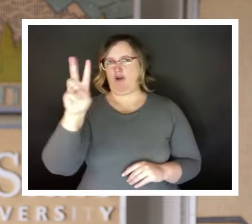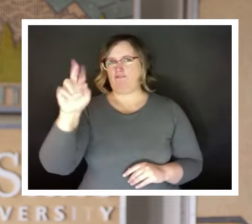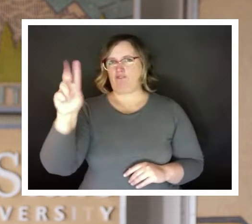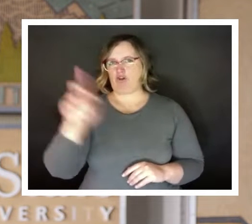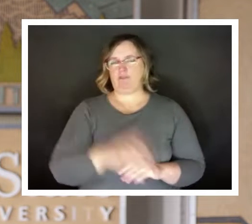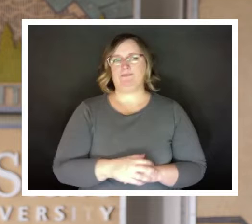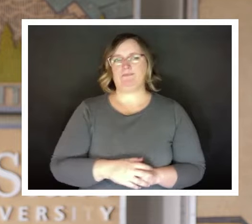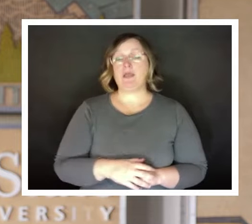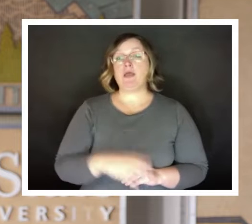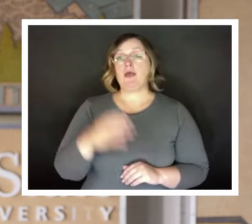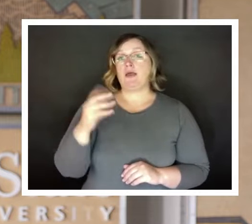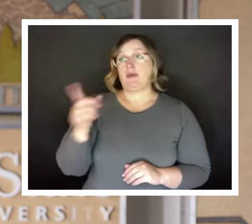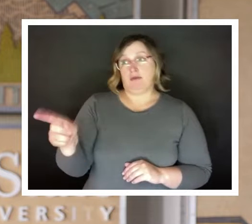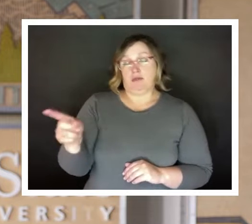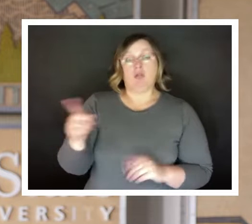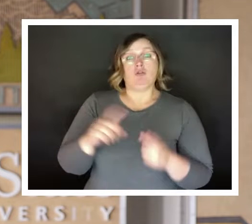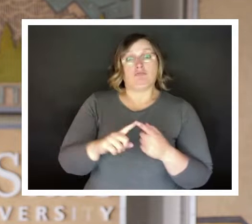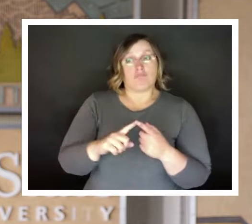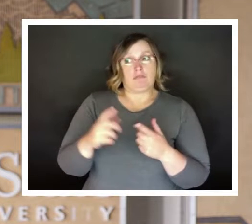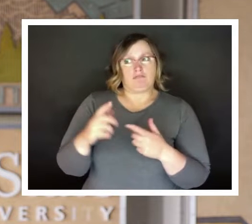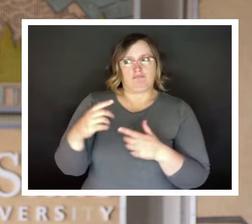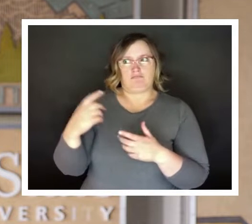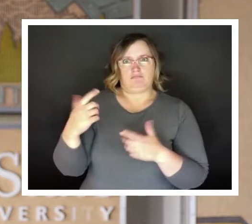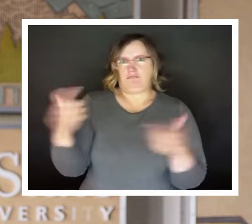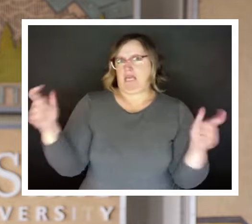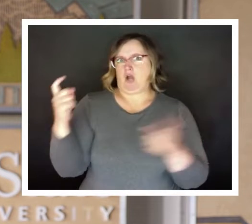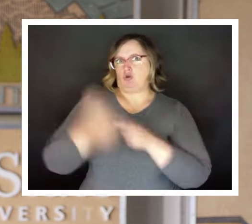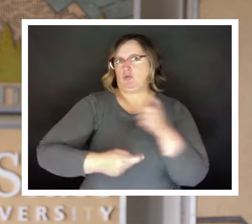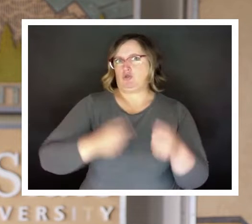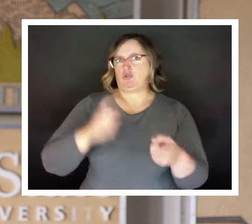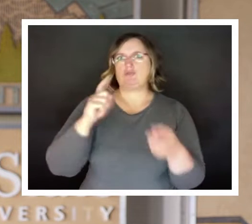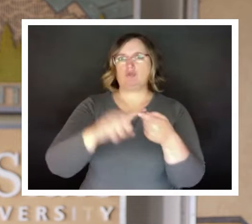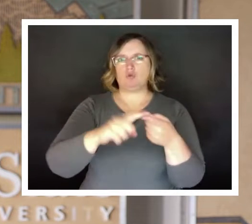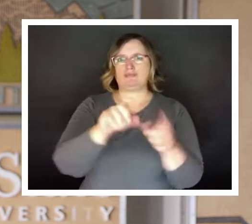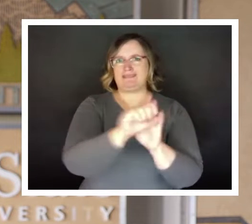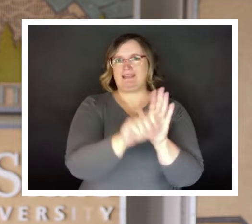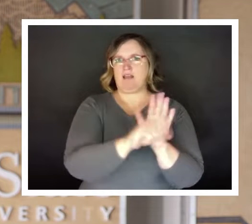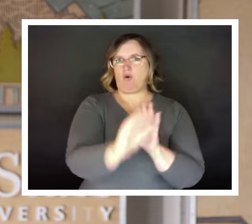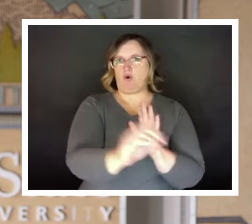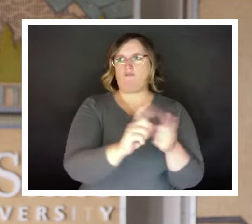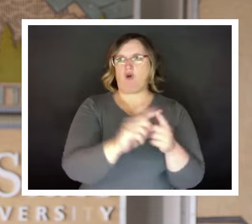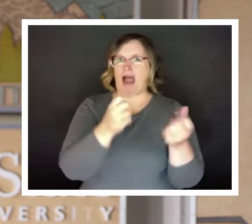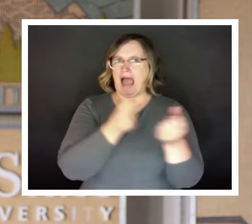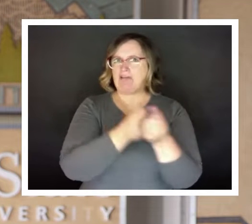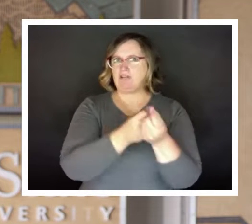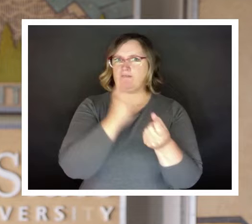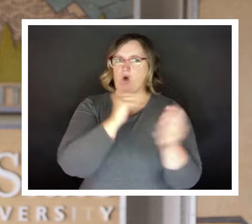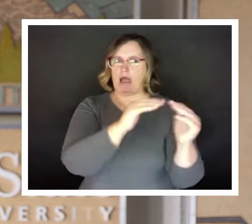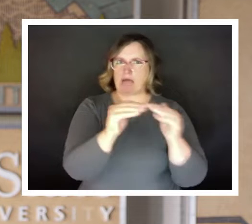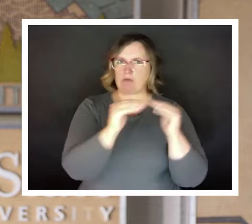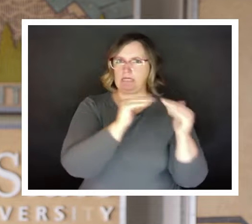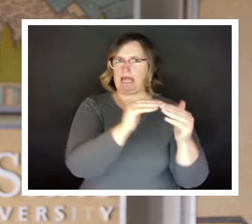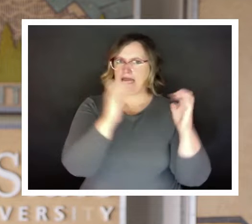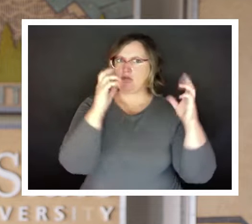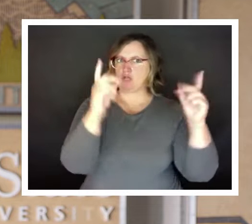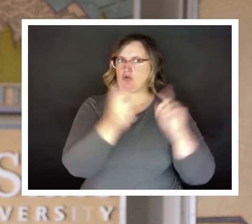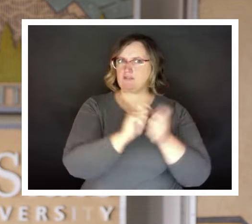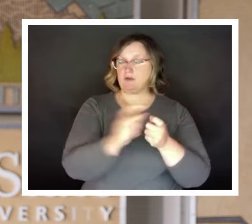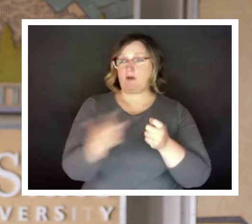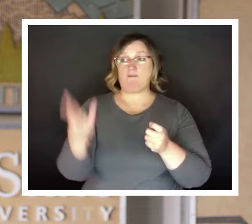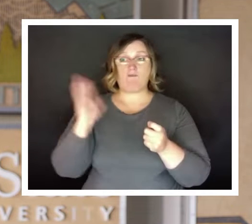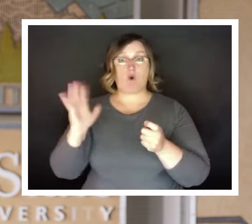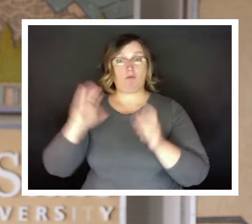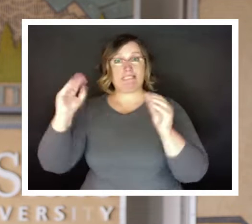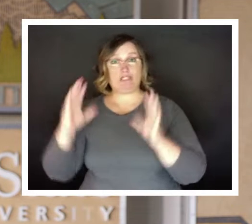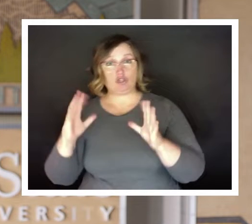made exceptional contributions to Portland and the state of Oregon as an advocate for equity and educational transformation. A former teacher and